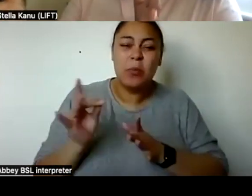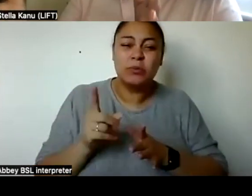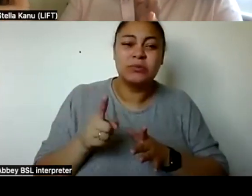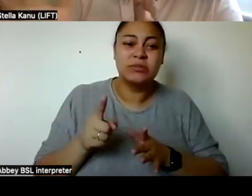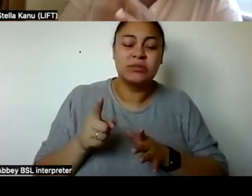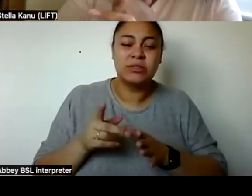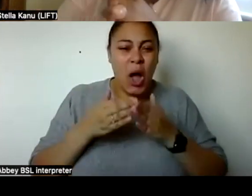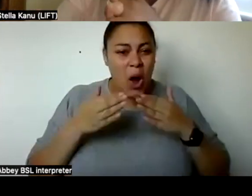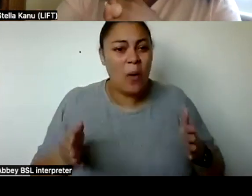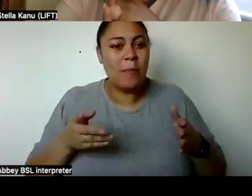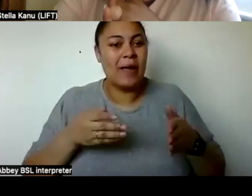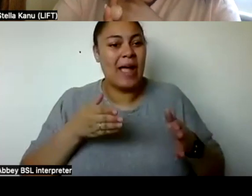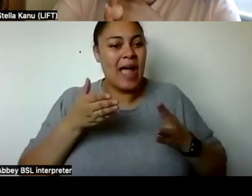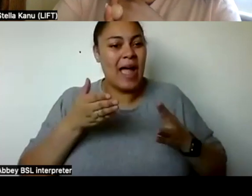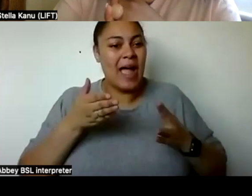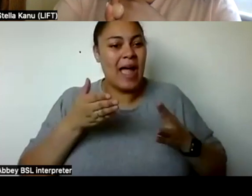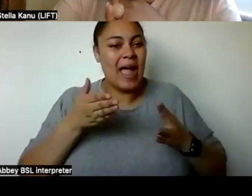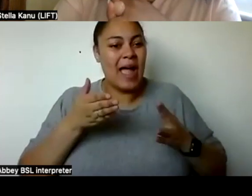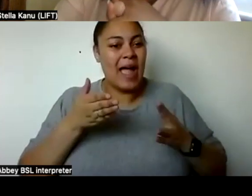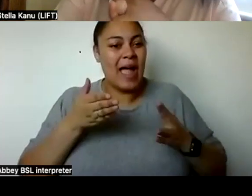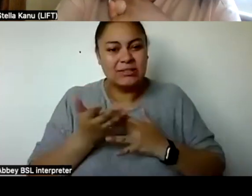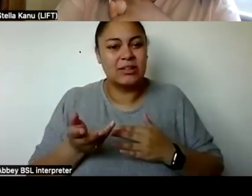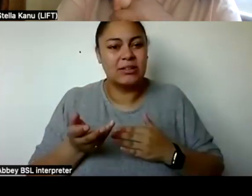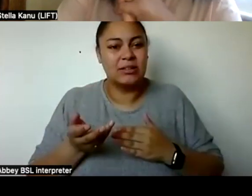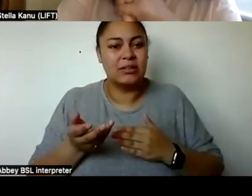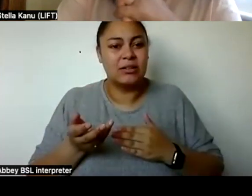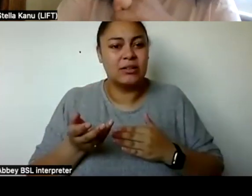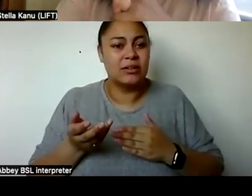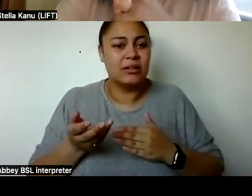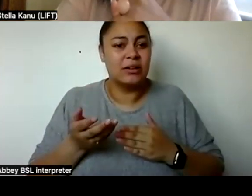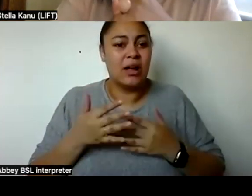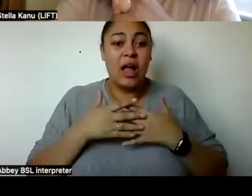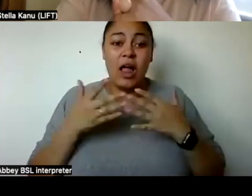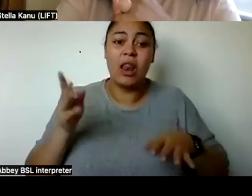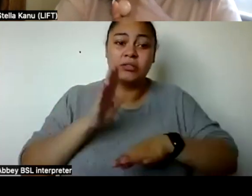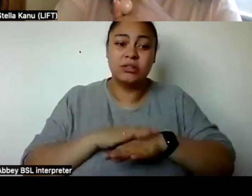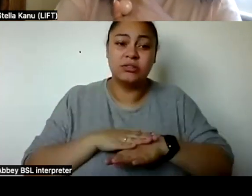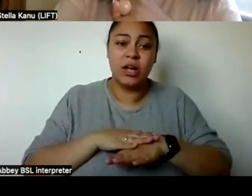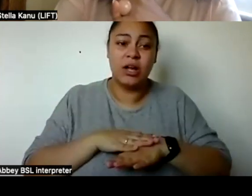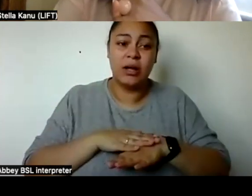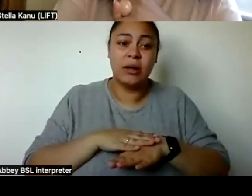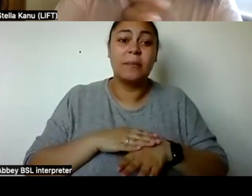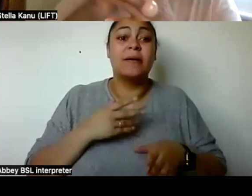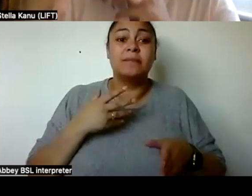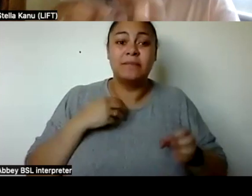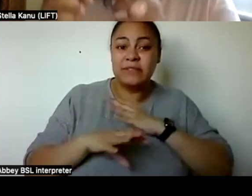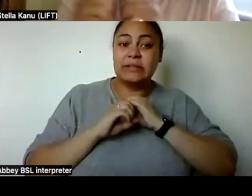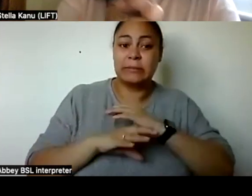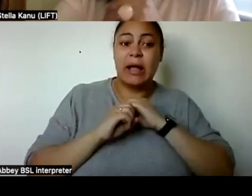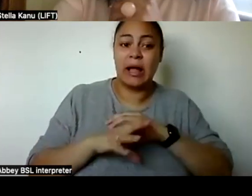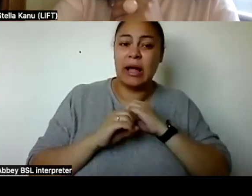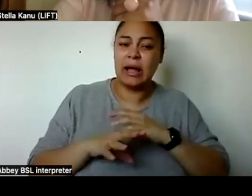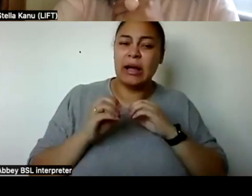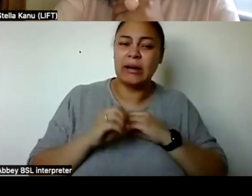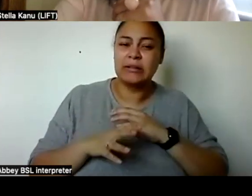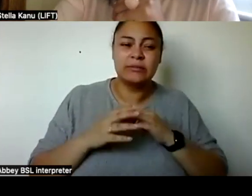and access, that's about, you know, we spend a lot of time giving detailed feedback. We might hear something in an